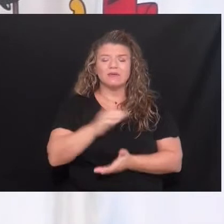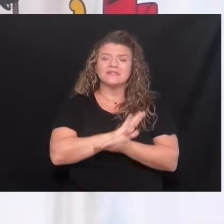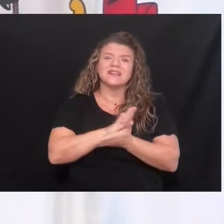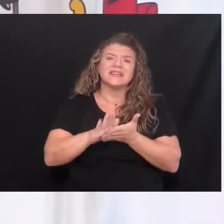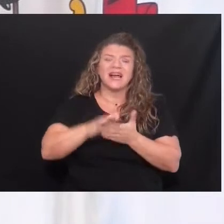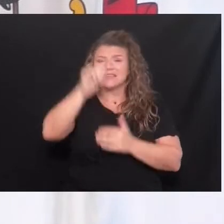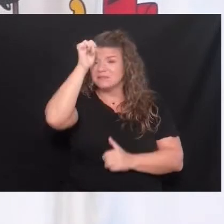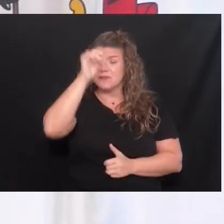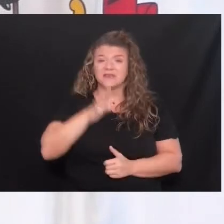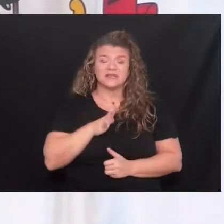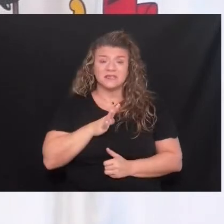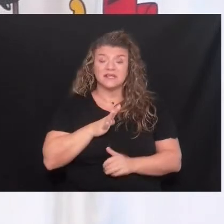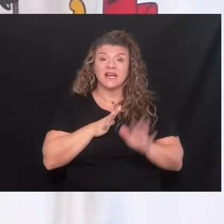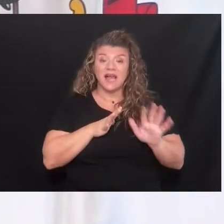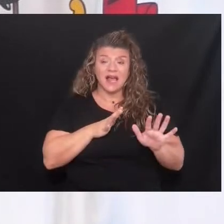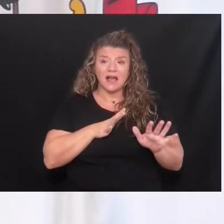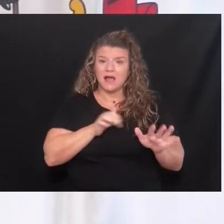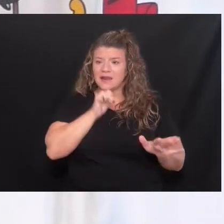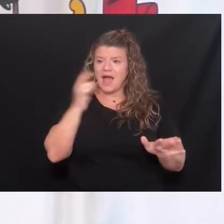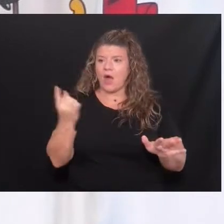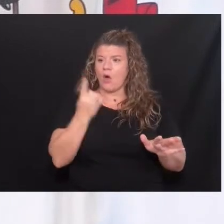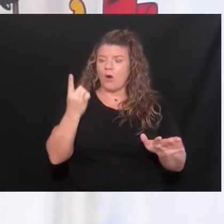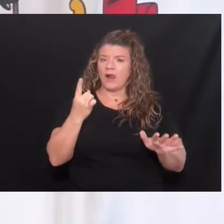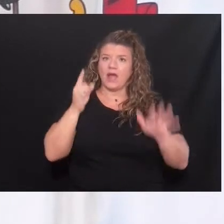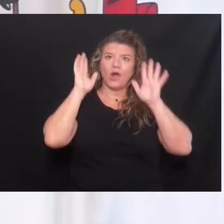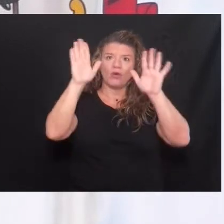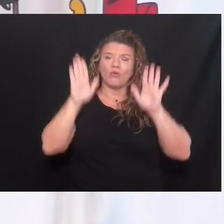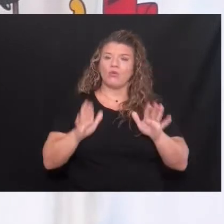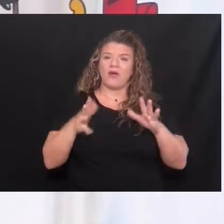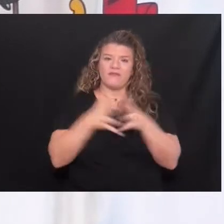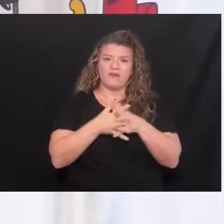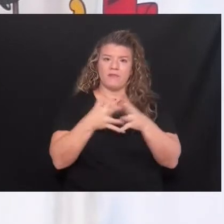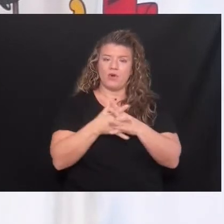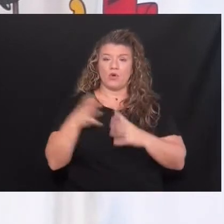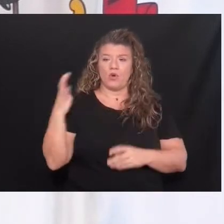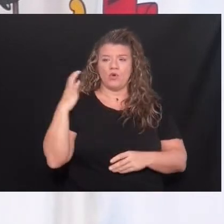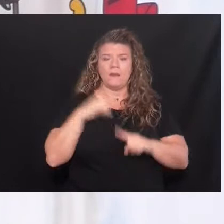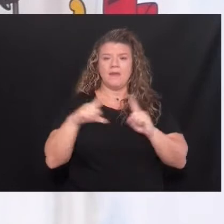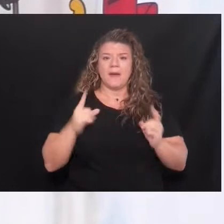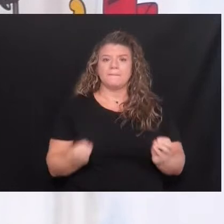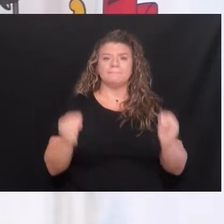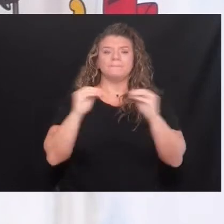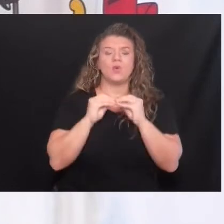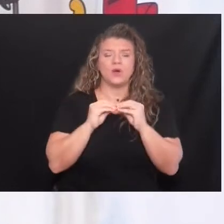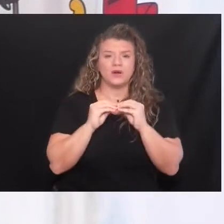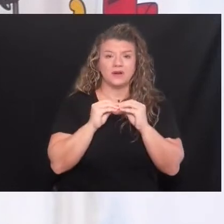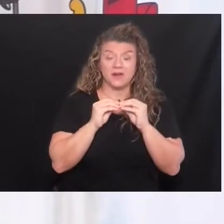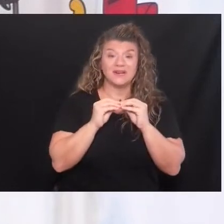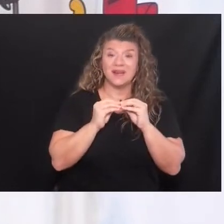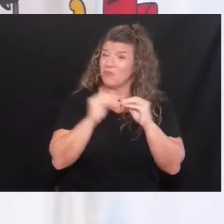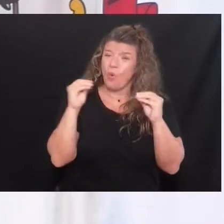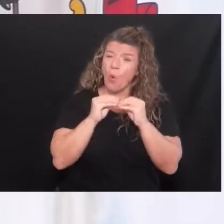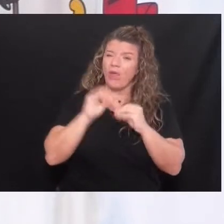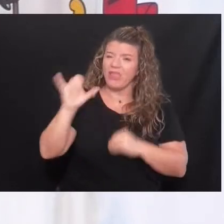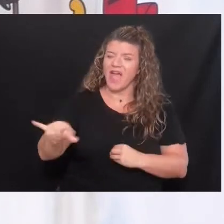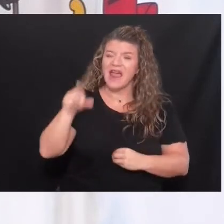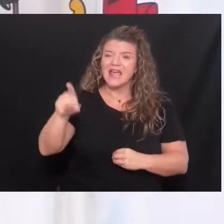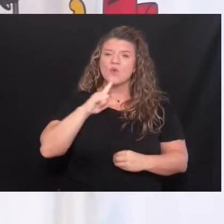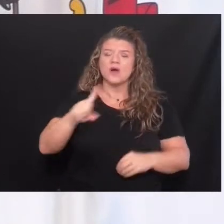belief, not only a great football coach, but way, way more than that, a great, great, great man.